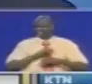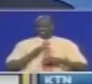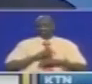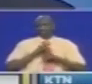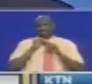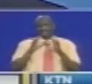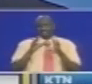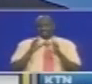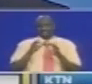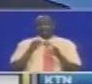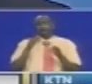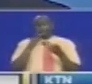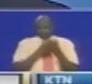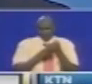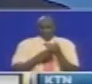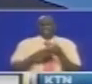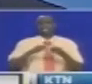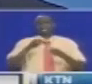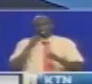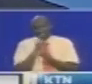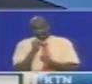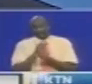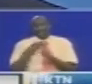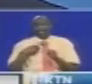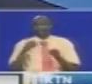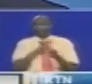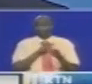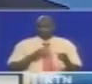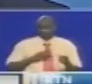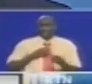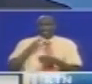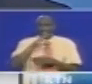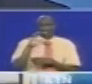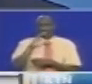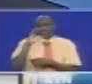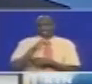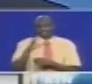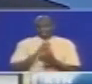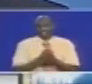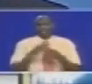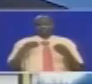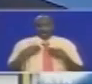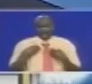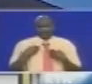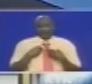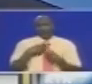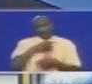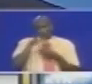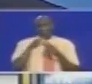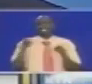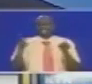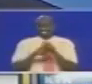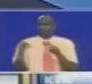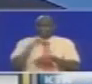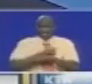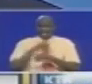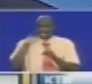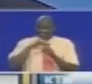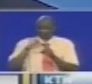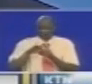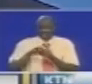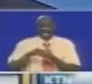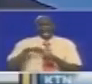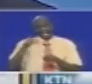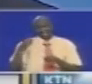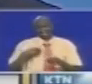on both the staff and the commission and the country to have all elections on the same day. Some of them are very